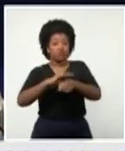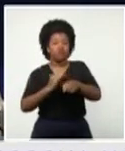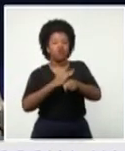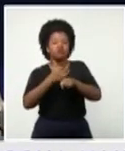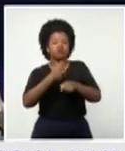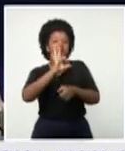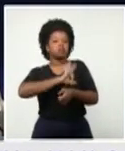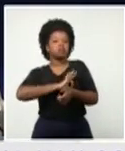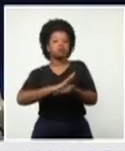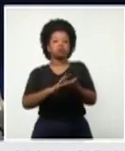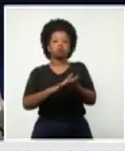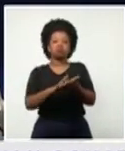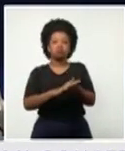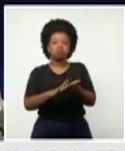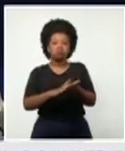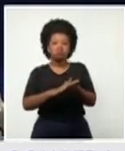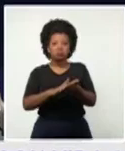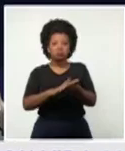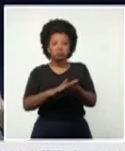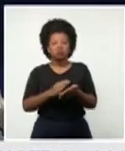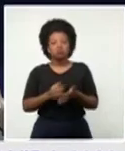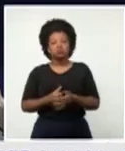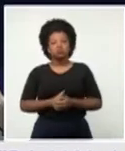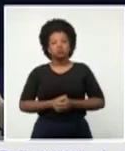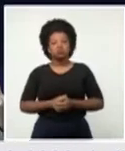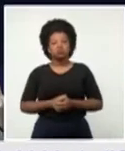the diagnosis.